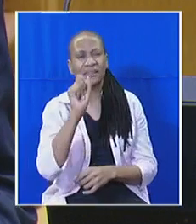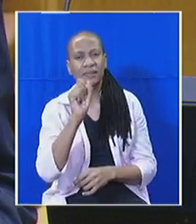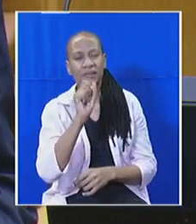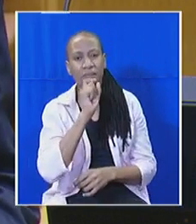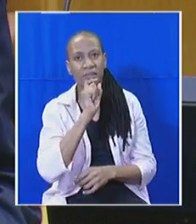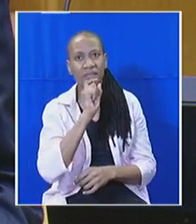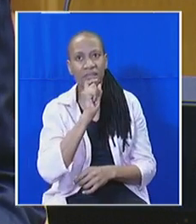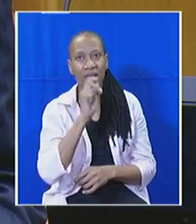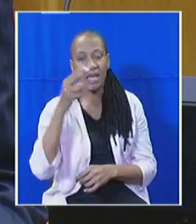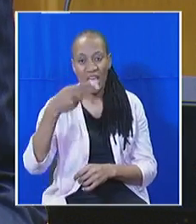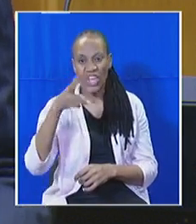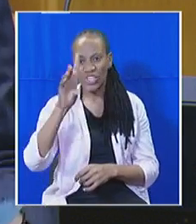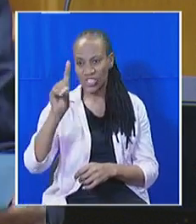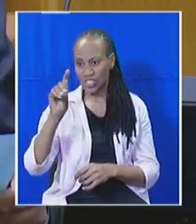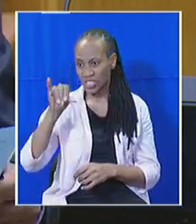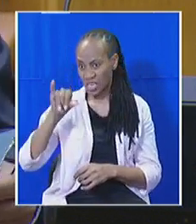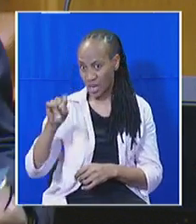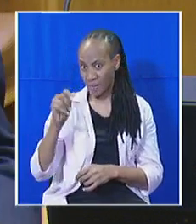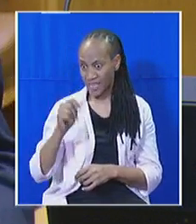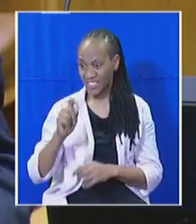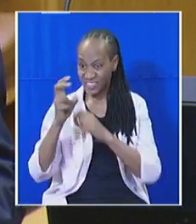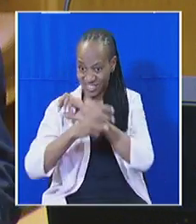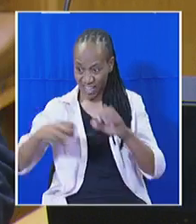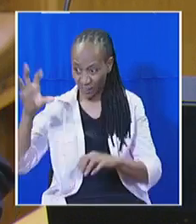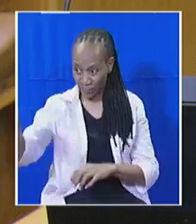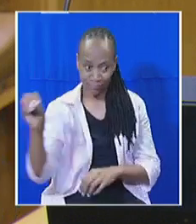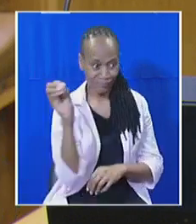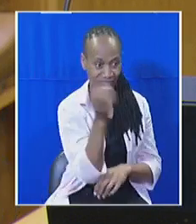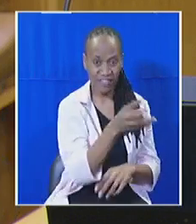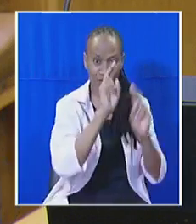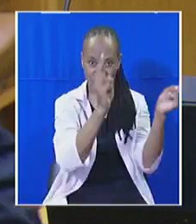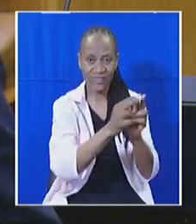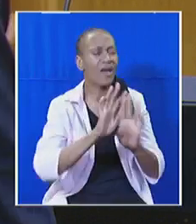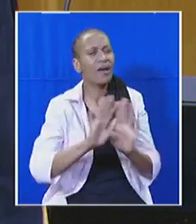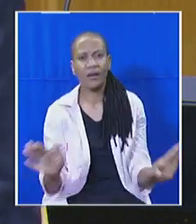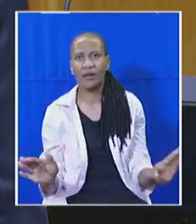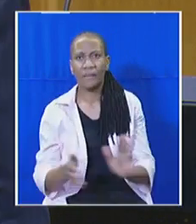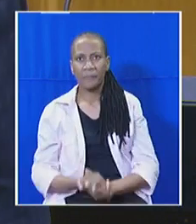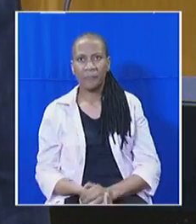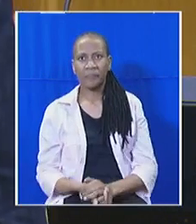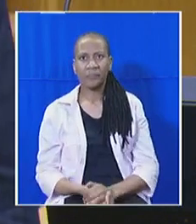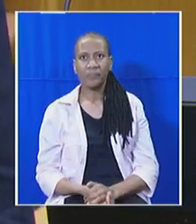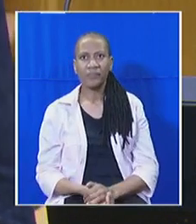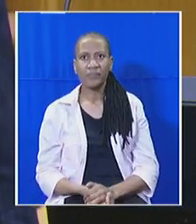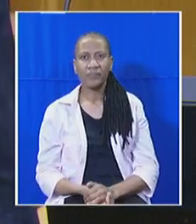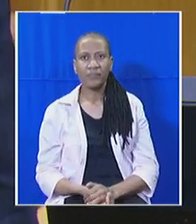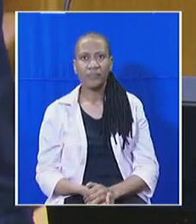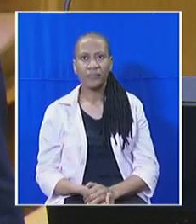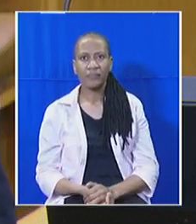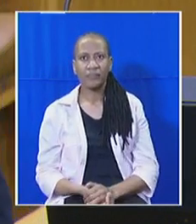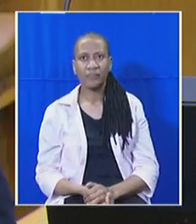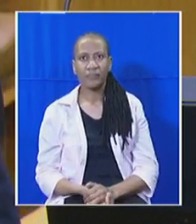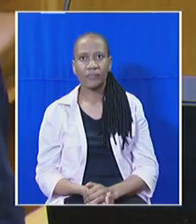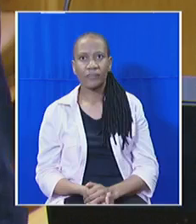money of the HDIs in a manner that will actually prejudice them. The fact that we must take money